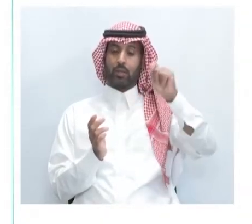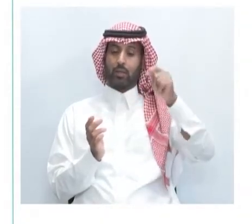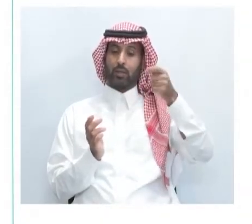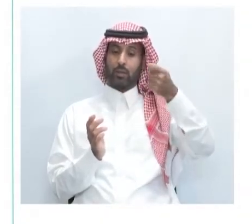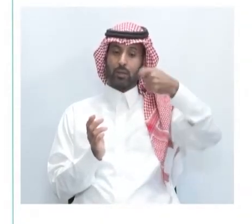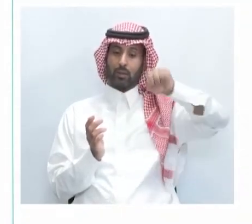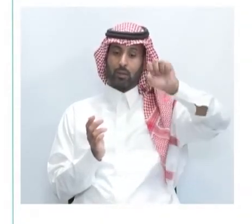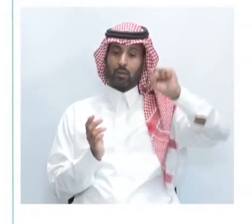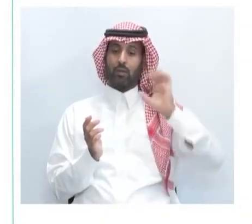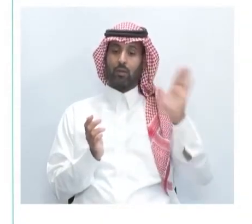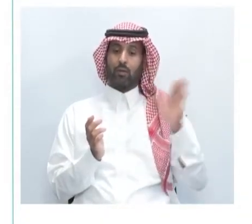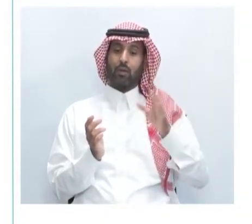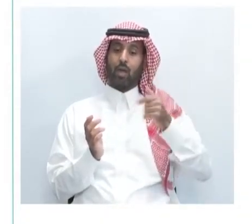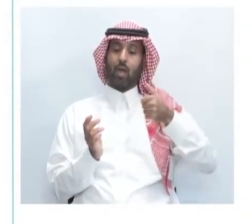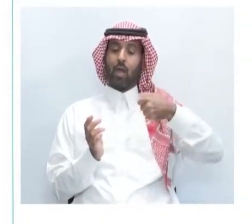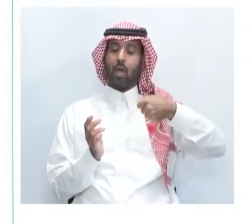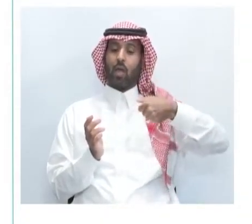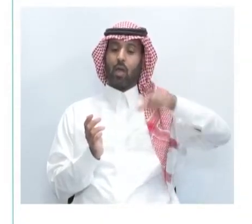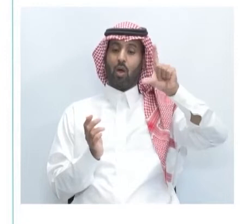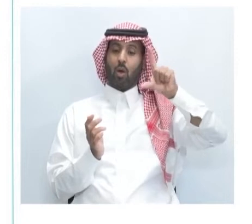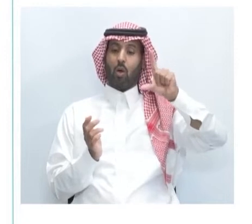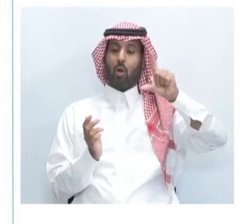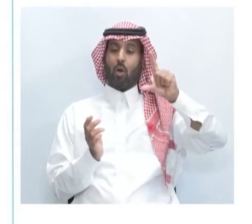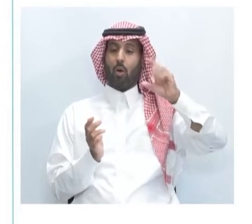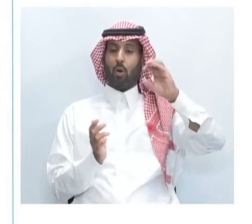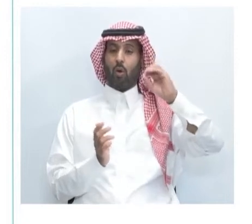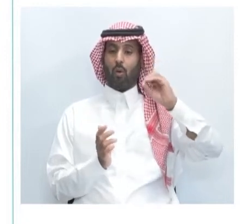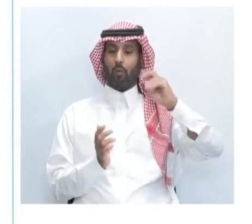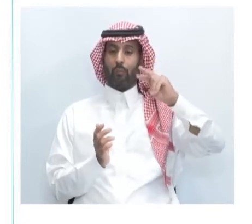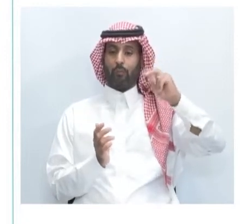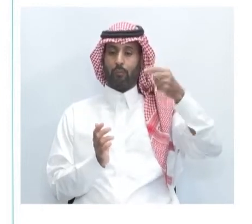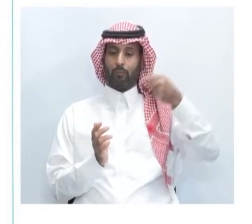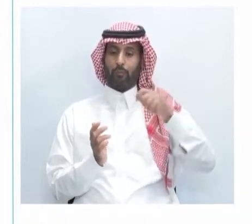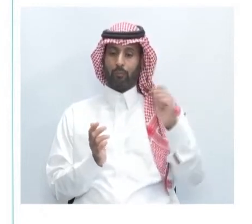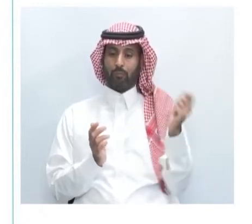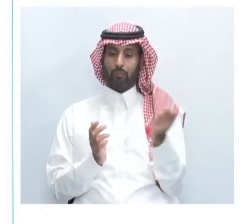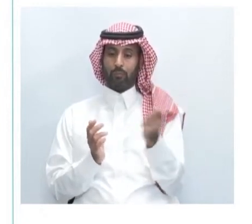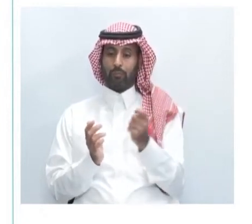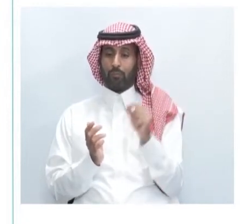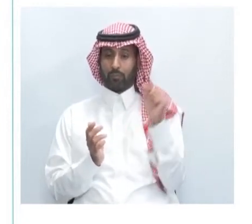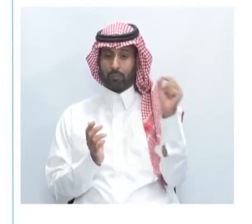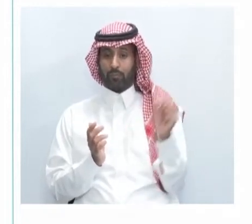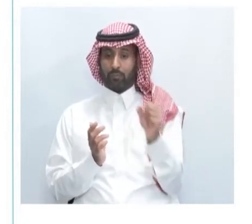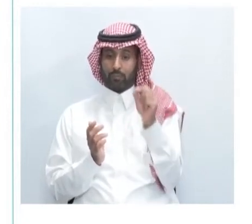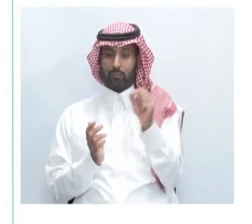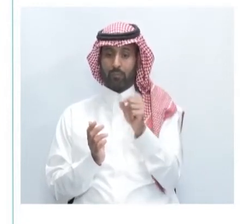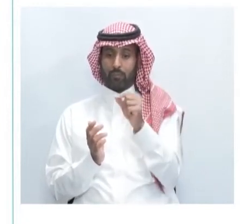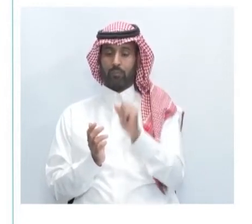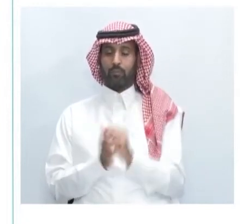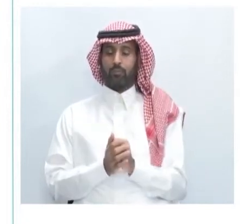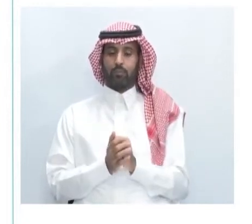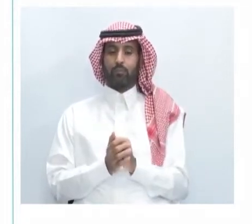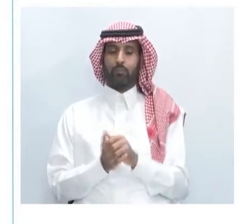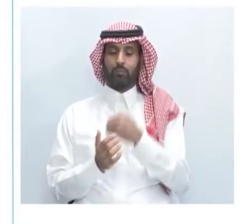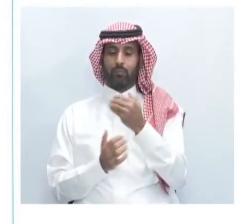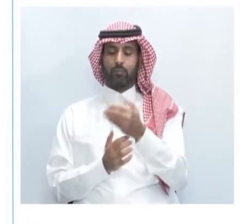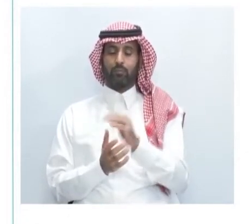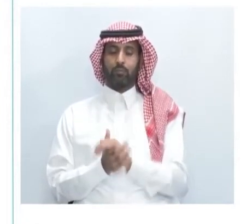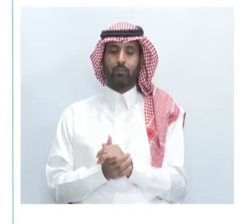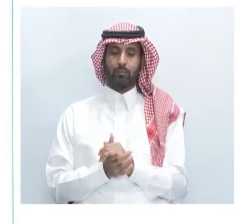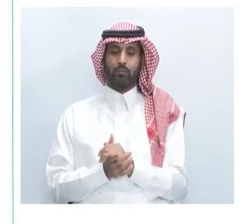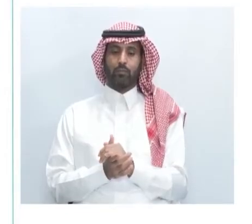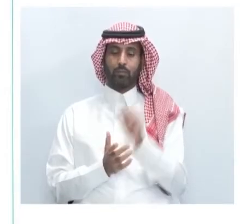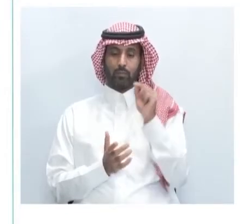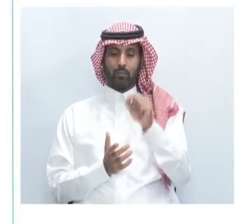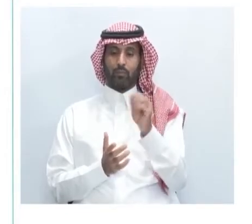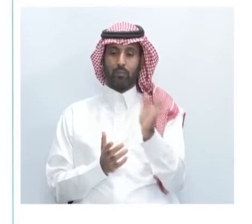apostrophe S, it's long. L-O-N-G, and we